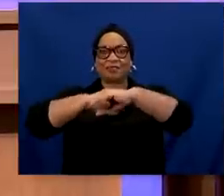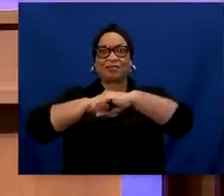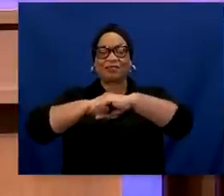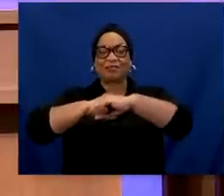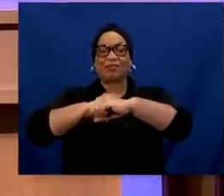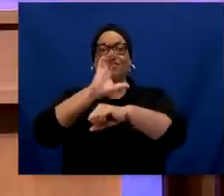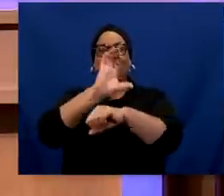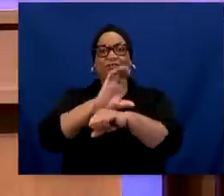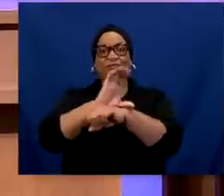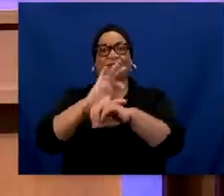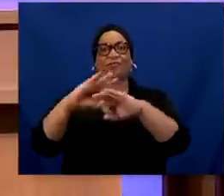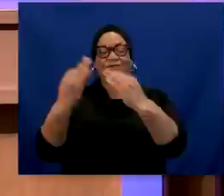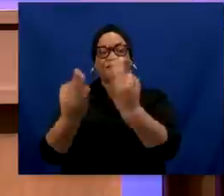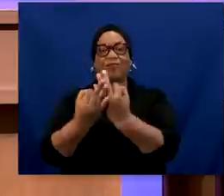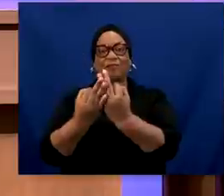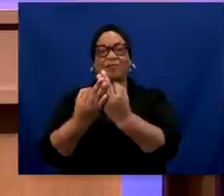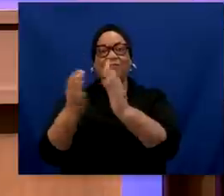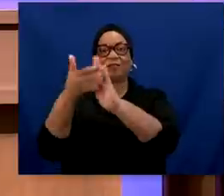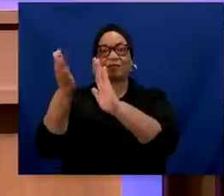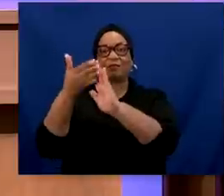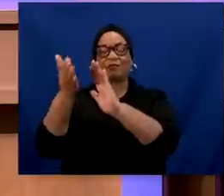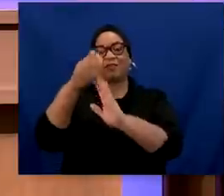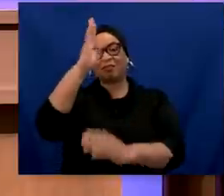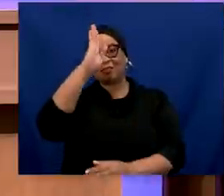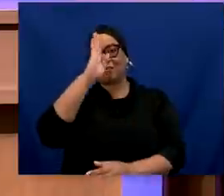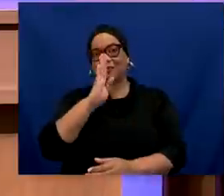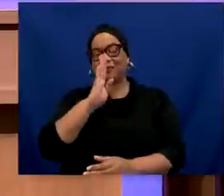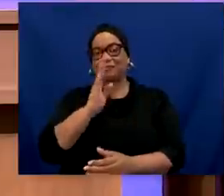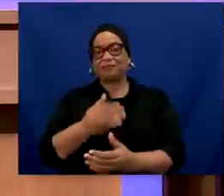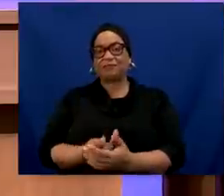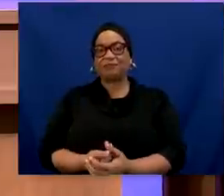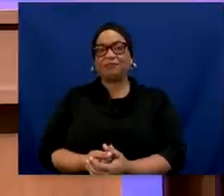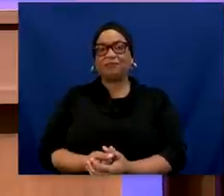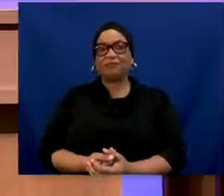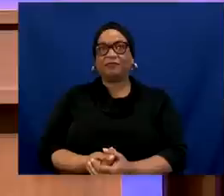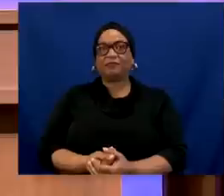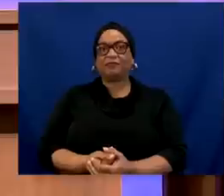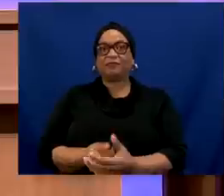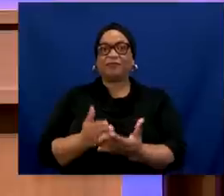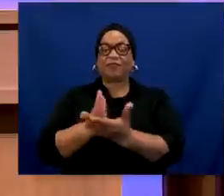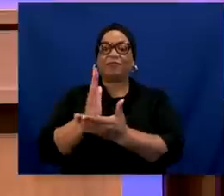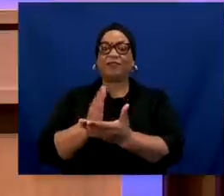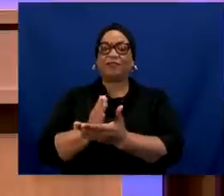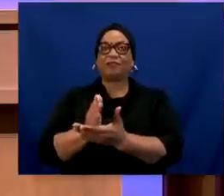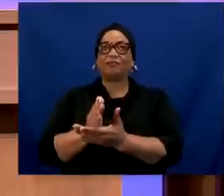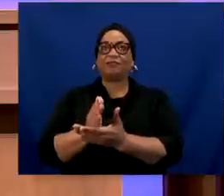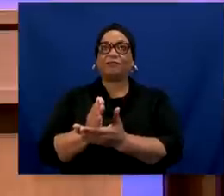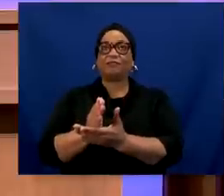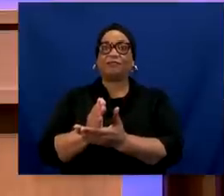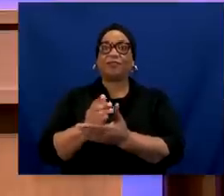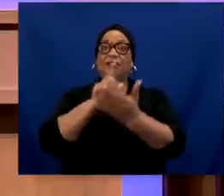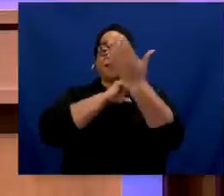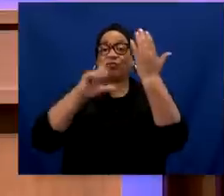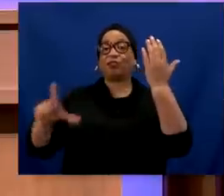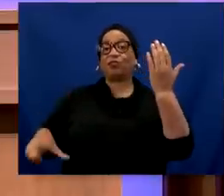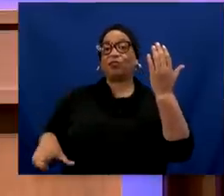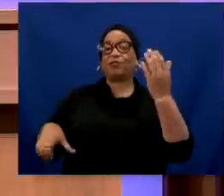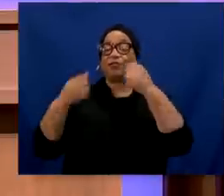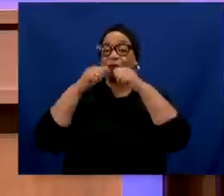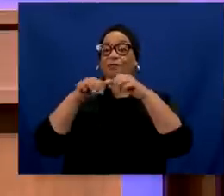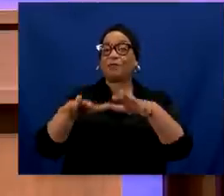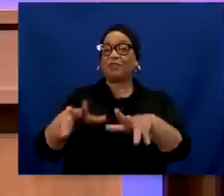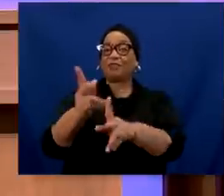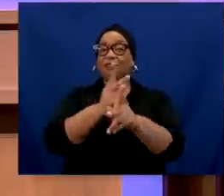family, and we praise God for that. Praise God for that. All right. So the Lord bless you and keep